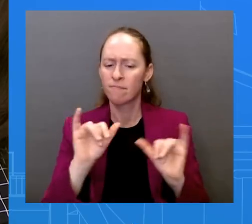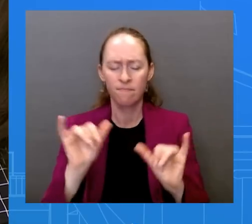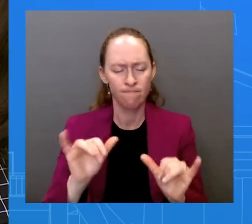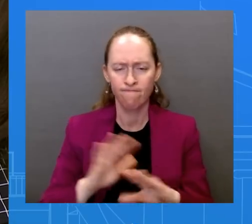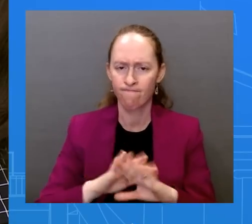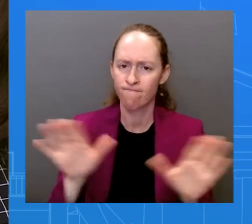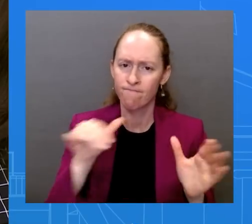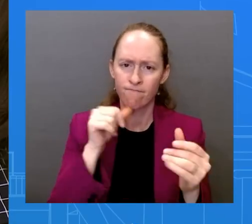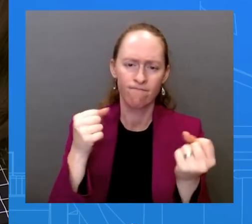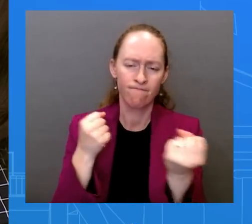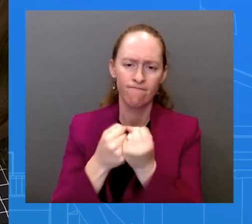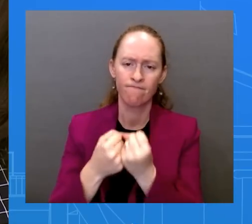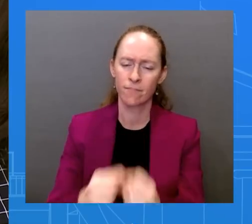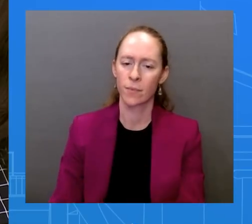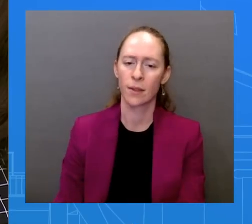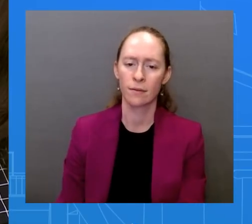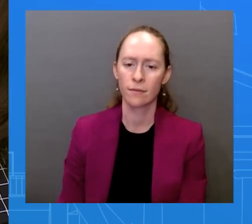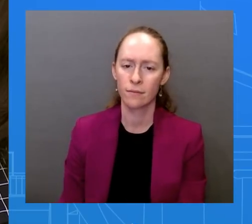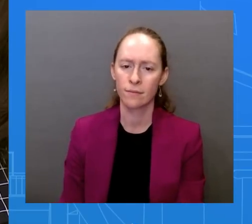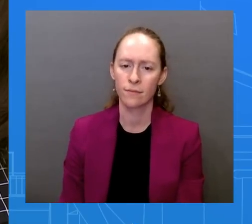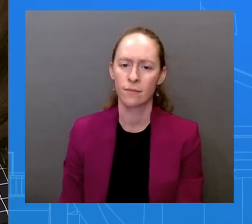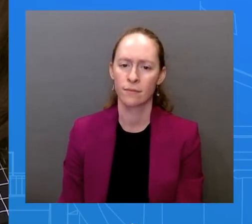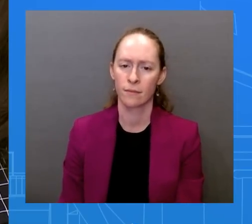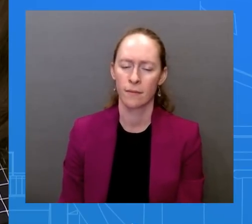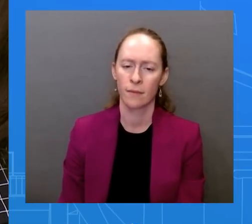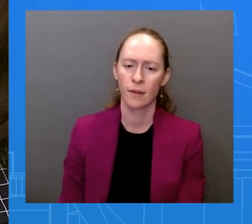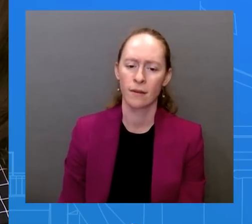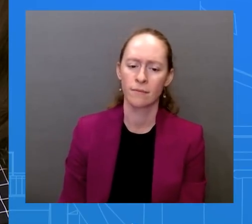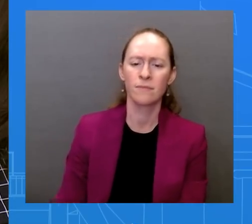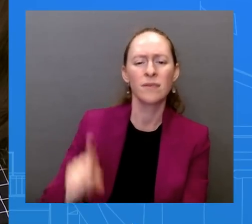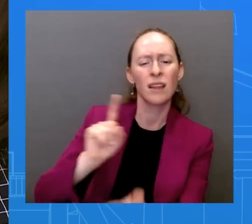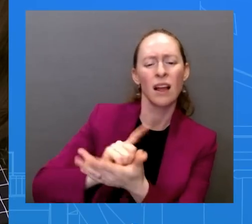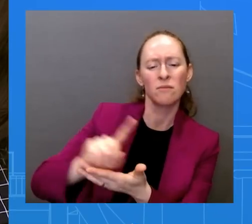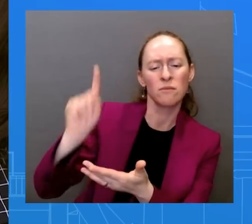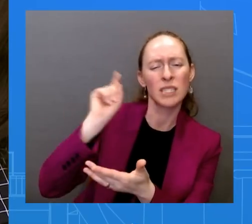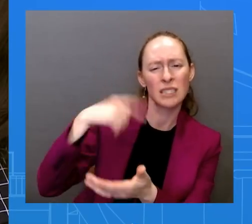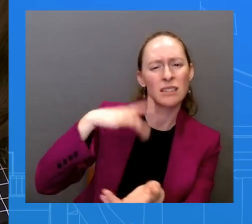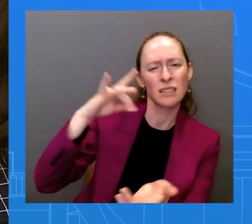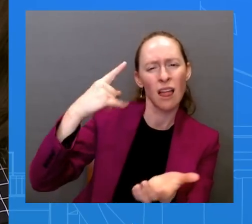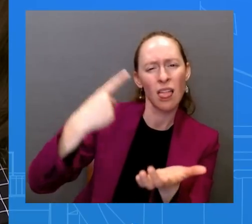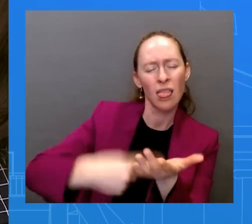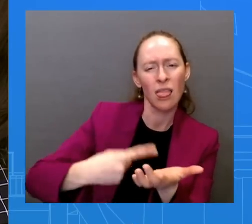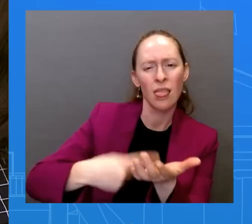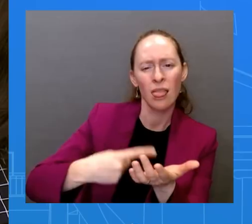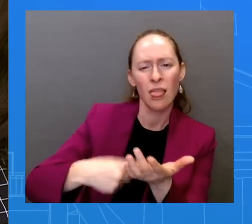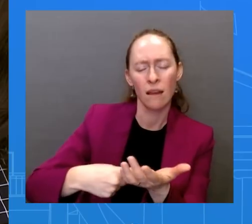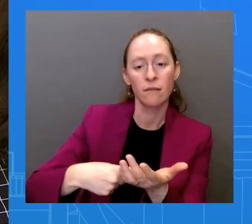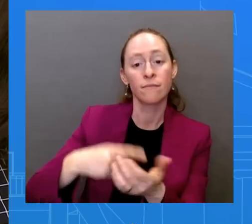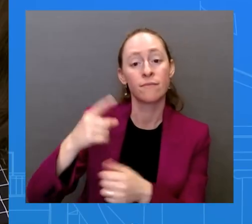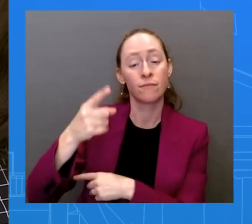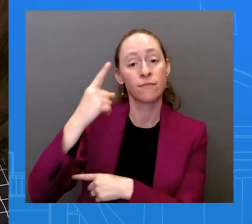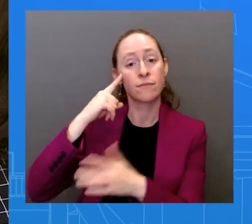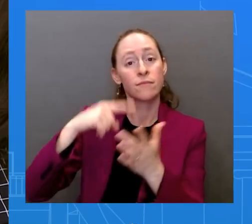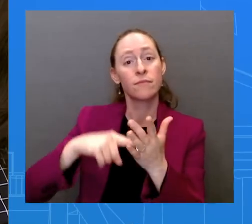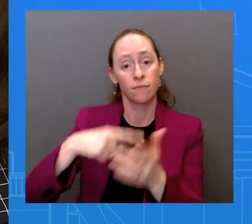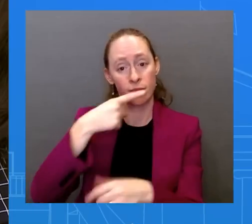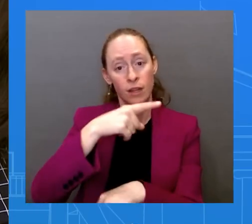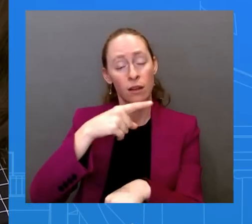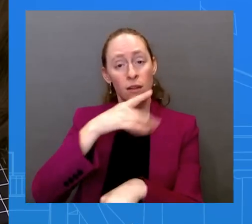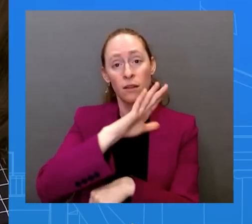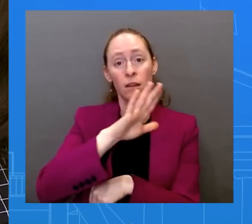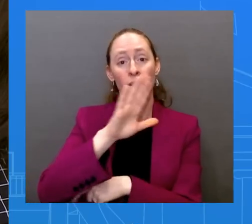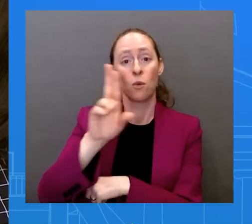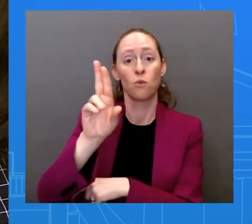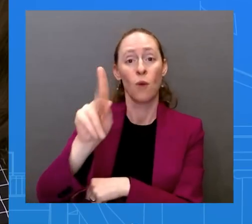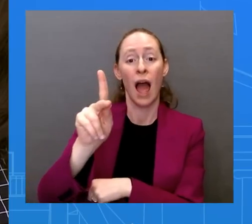briefing about the British Prime Minister's economic plan. The British pound is